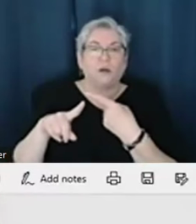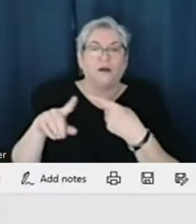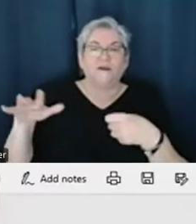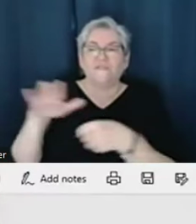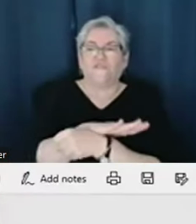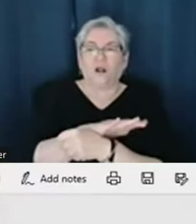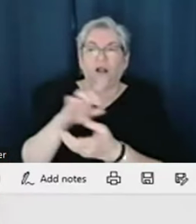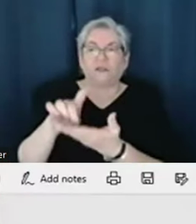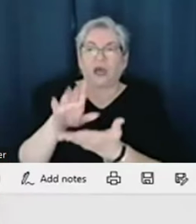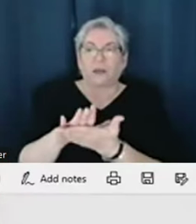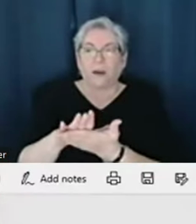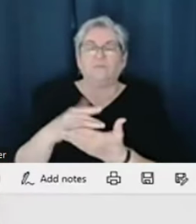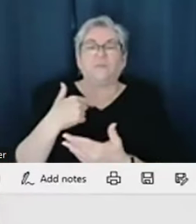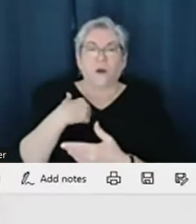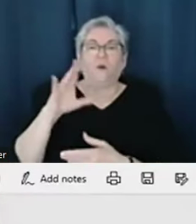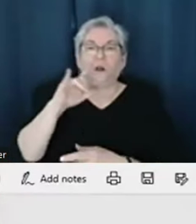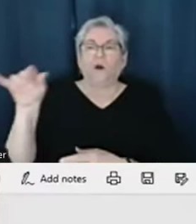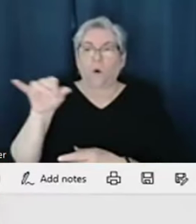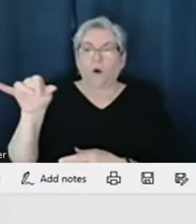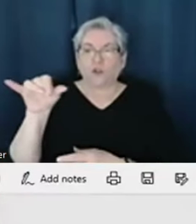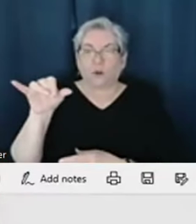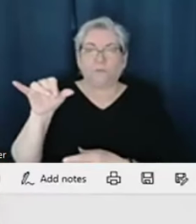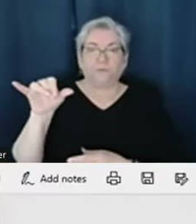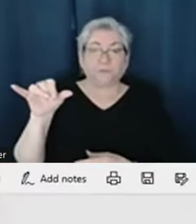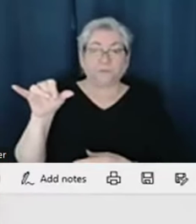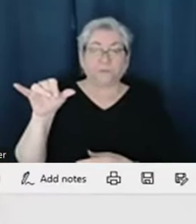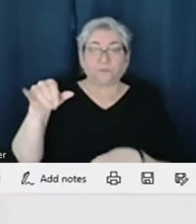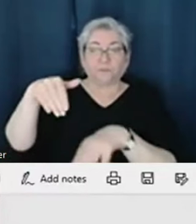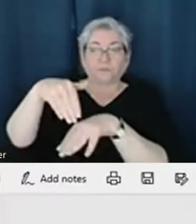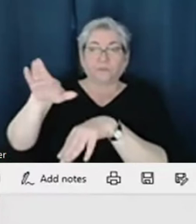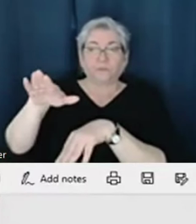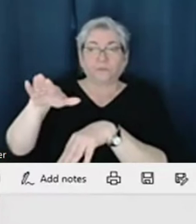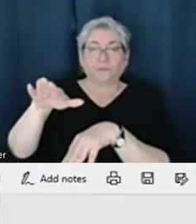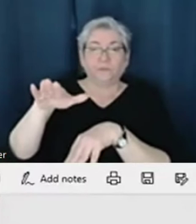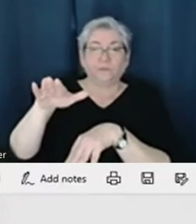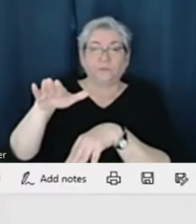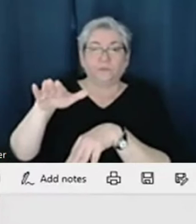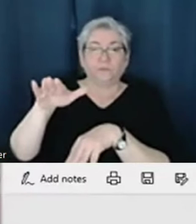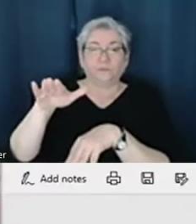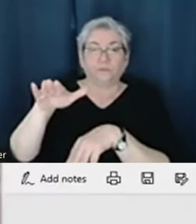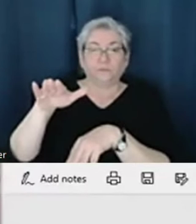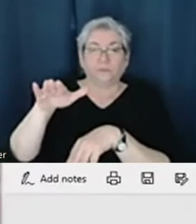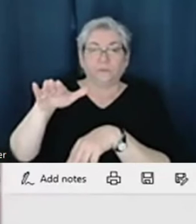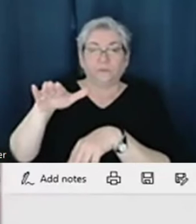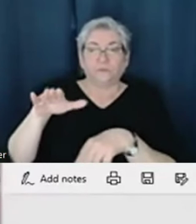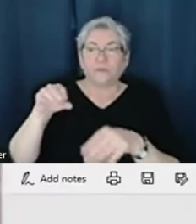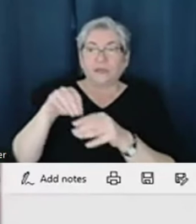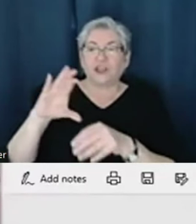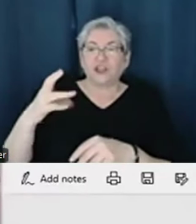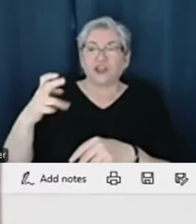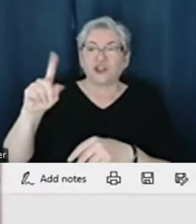also going to send that in the chat box, and hopefully everybody gets